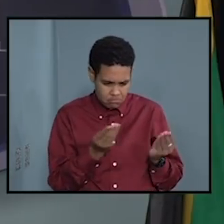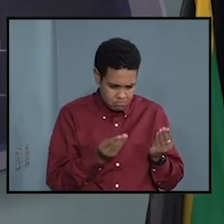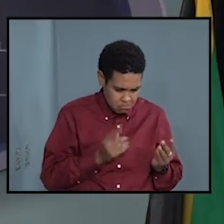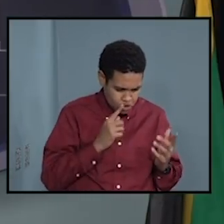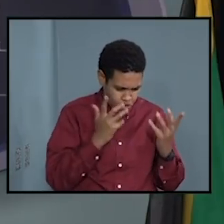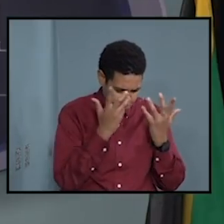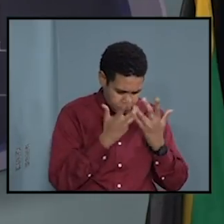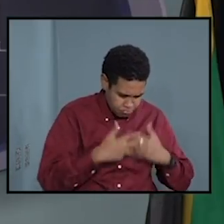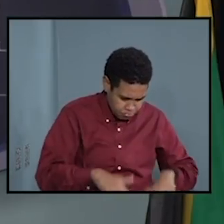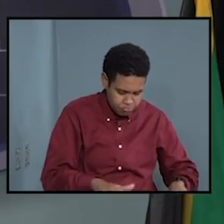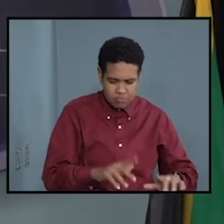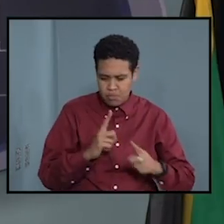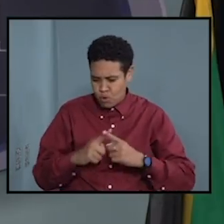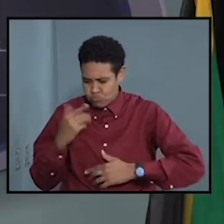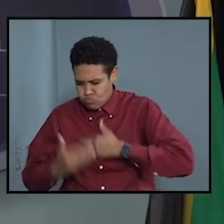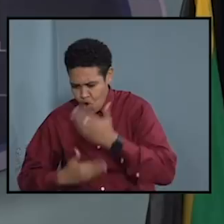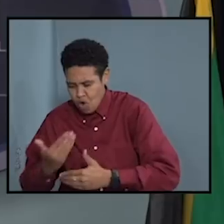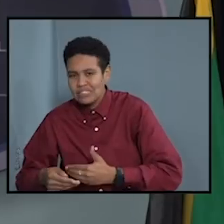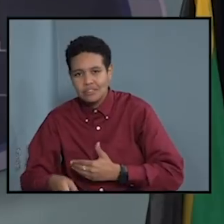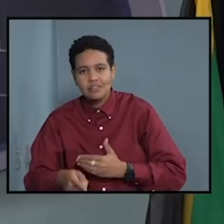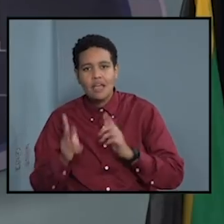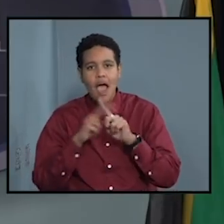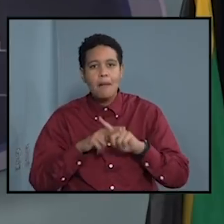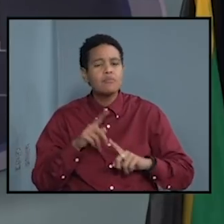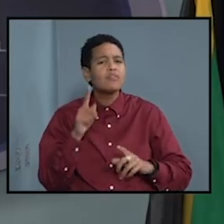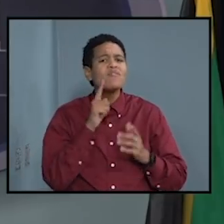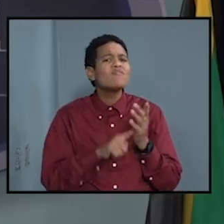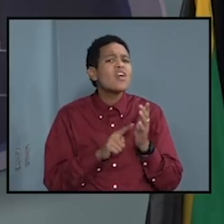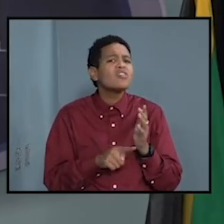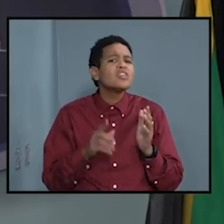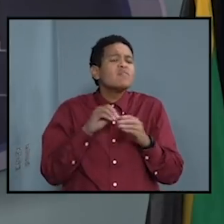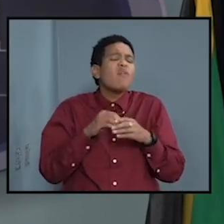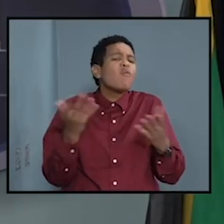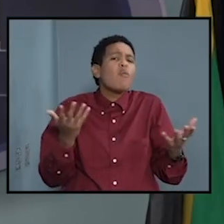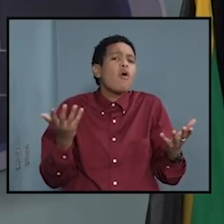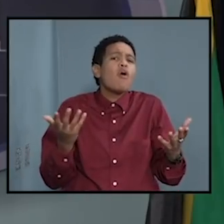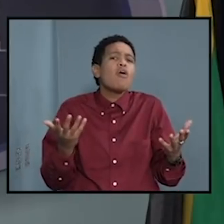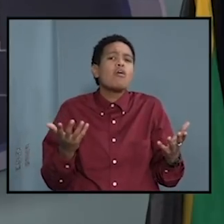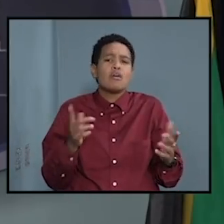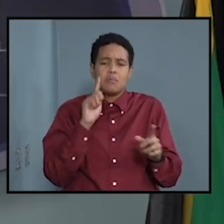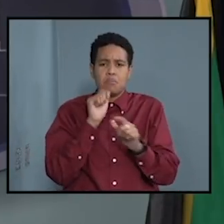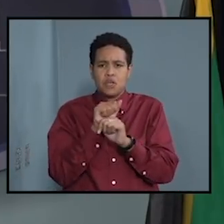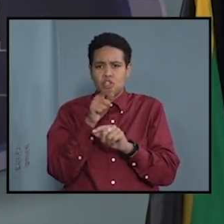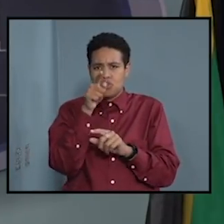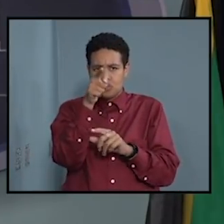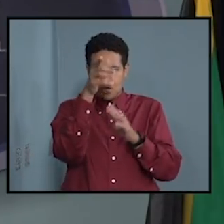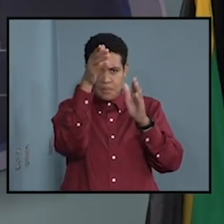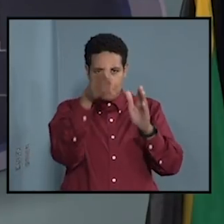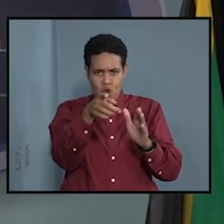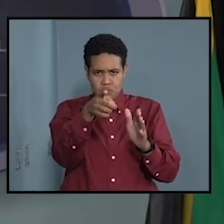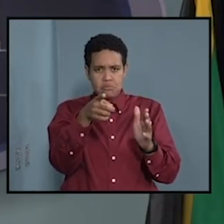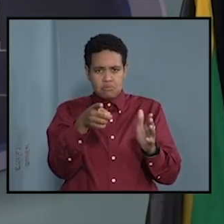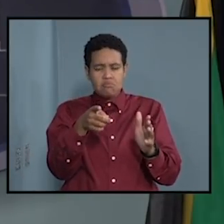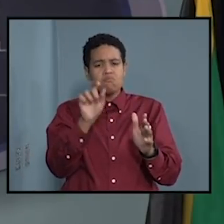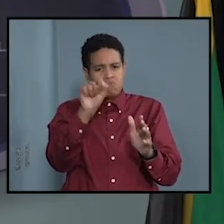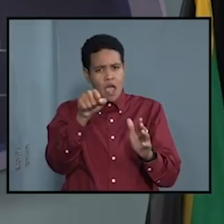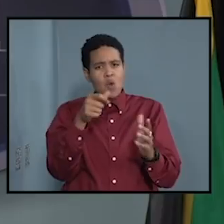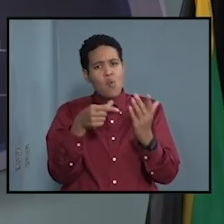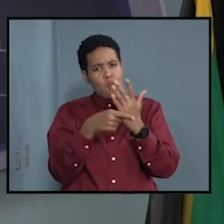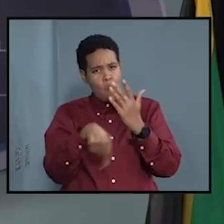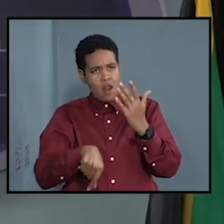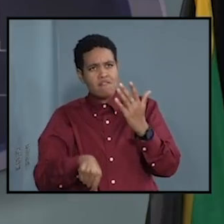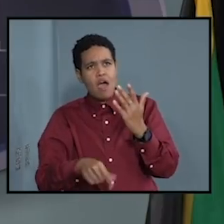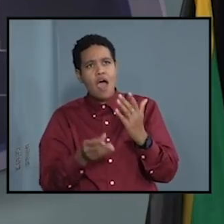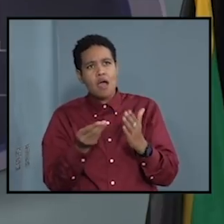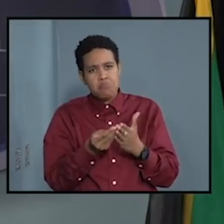verification process involves establishing the eligibility of each applicant for